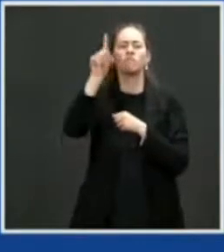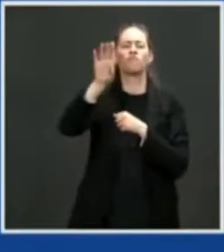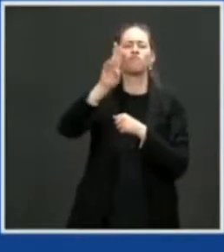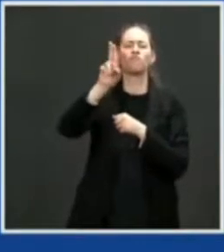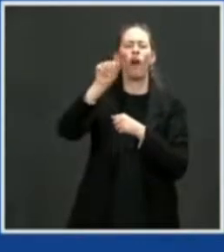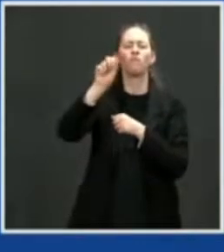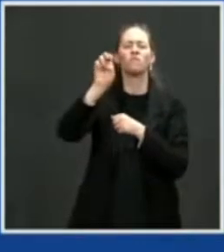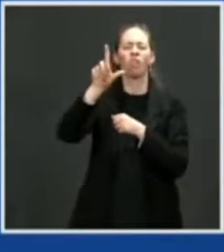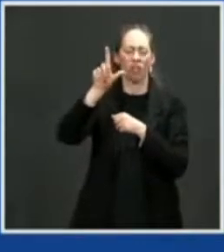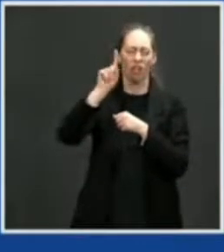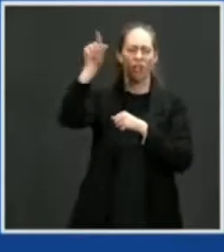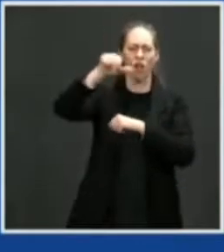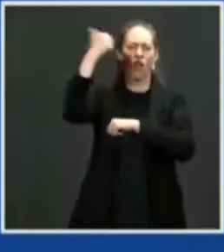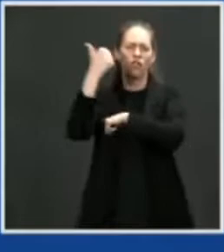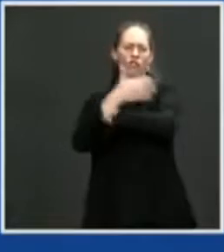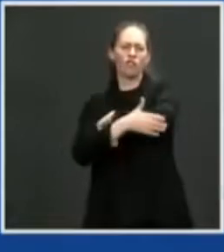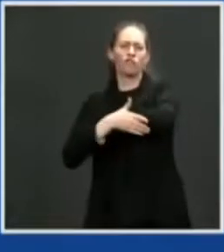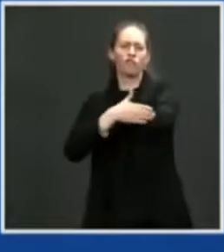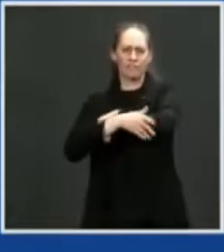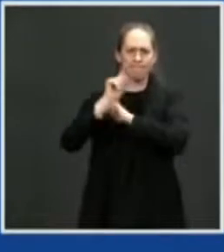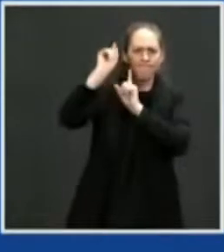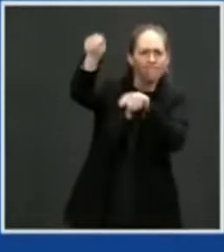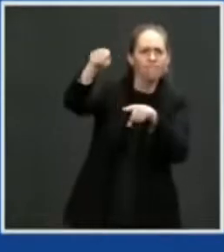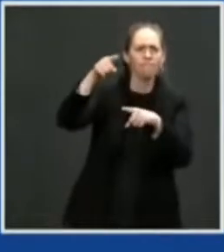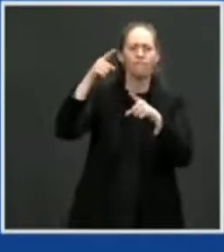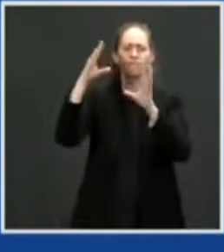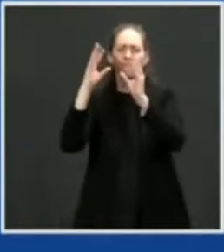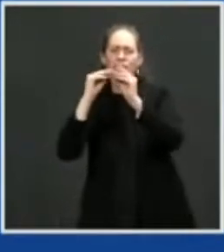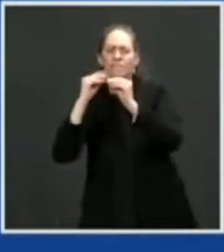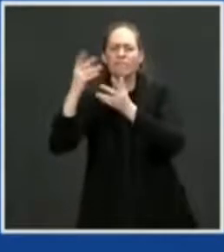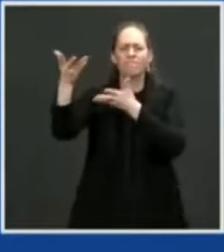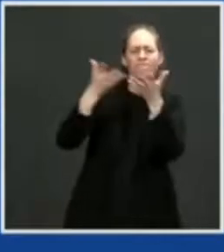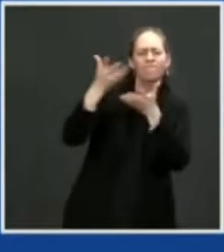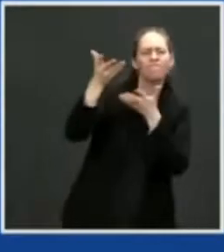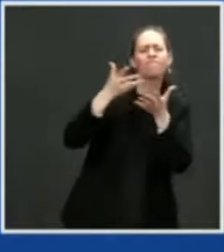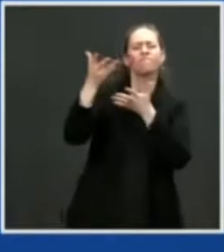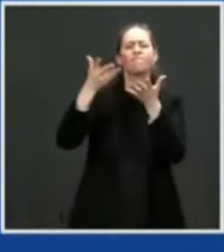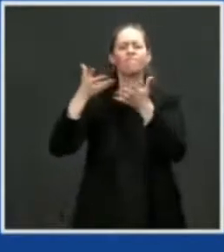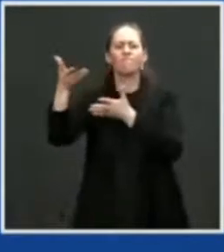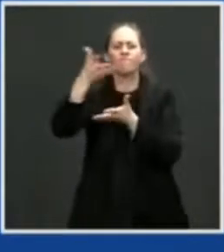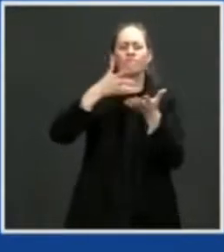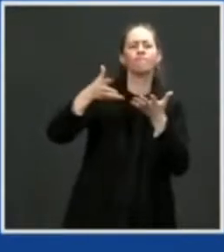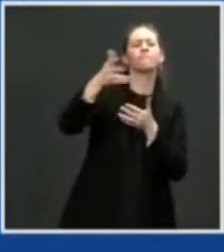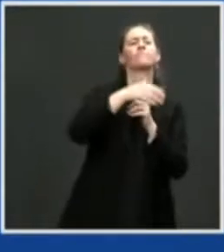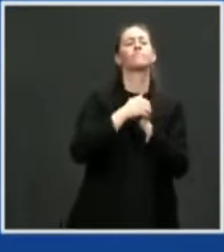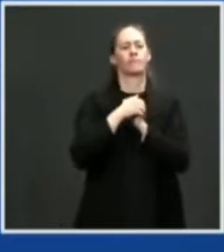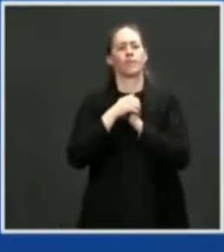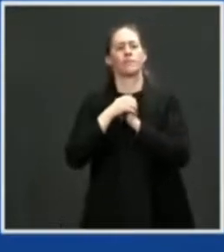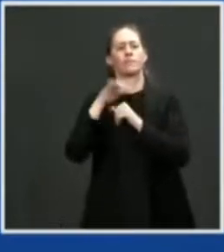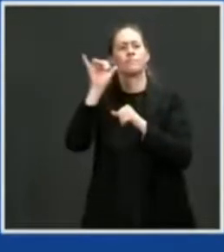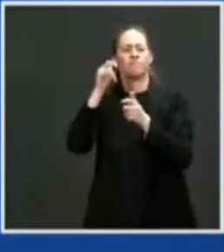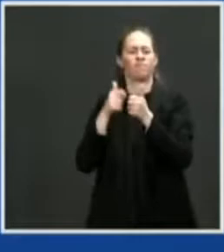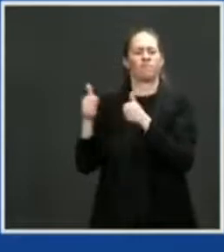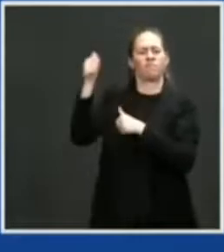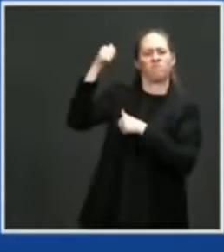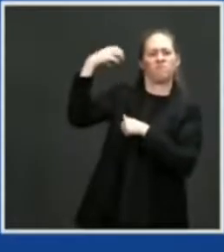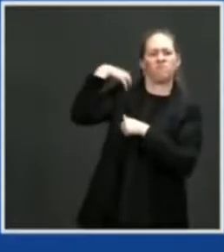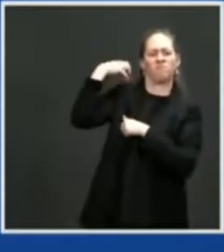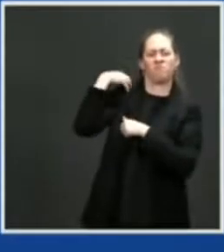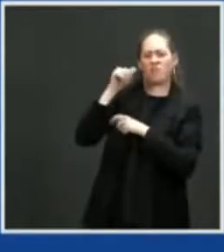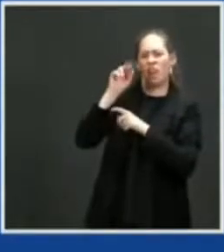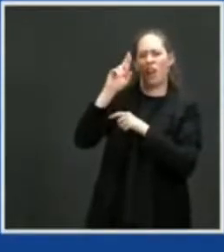particularly those who have forces there. And General Austin is just met with Kayani, and I'm waiting for the briefing on that. He is